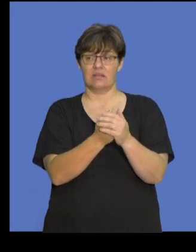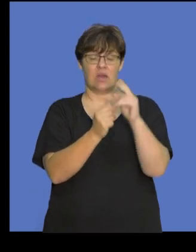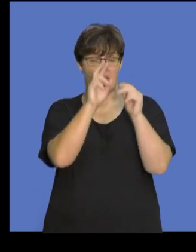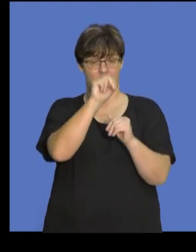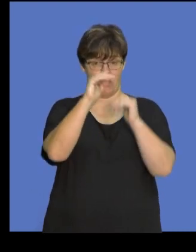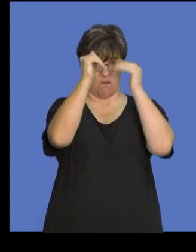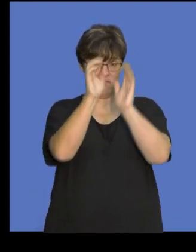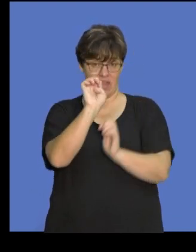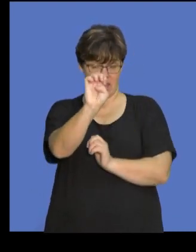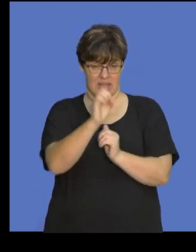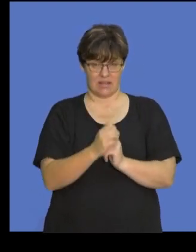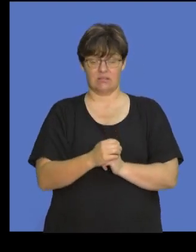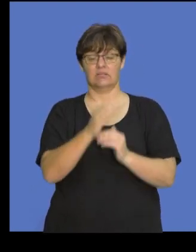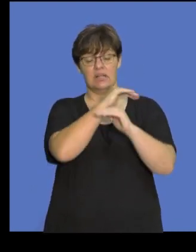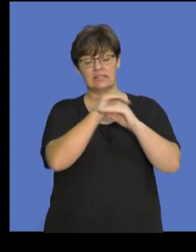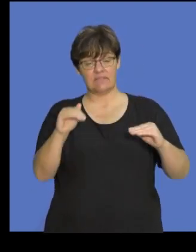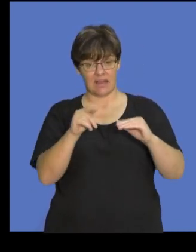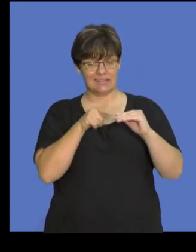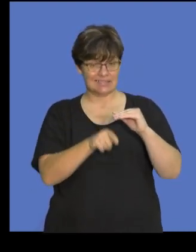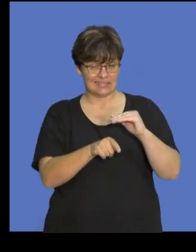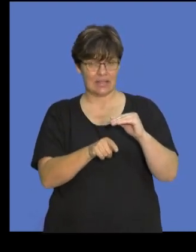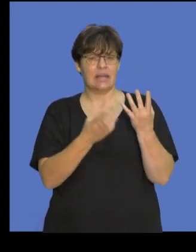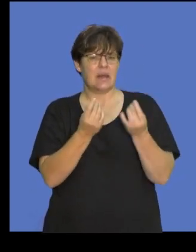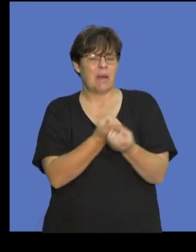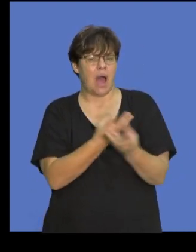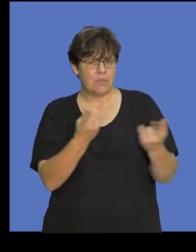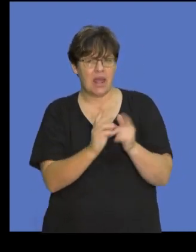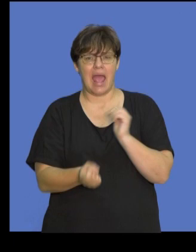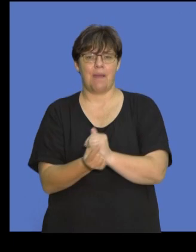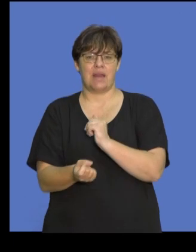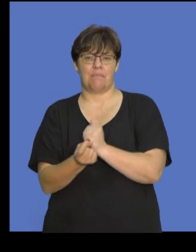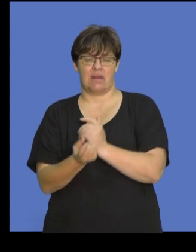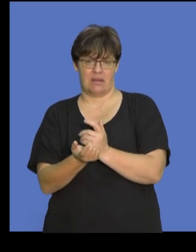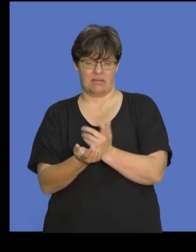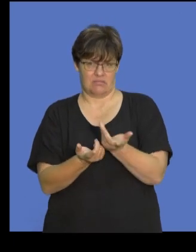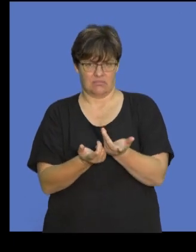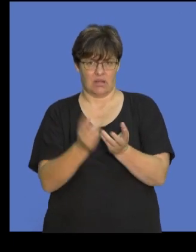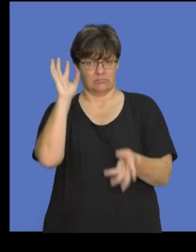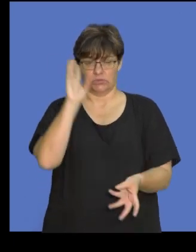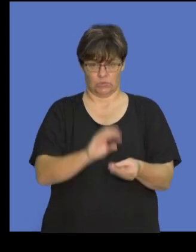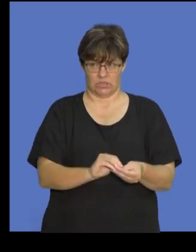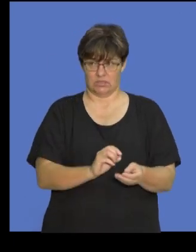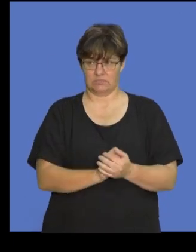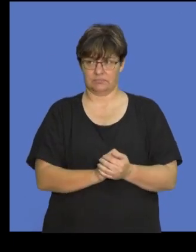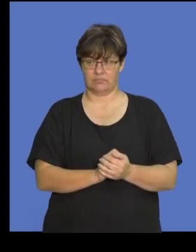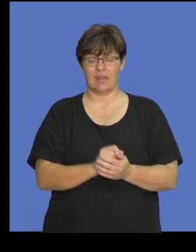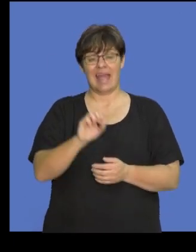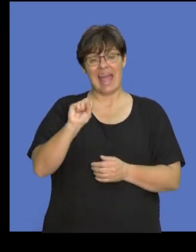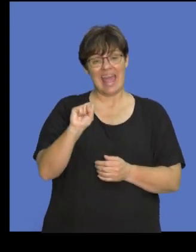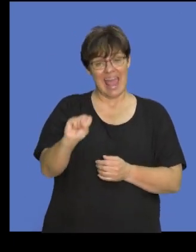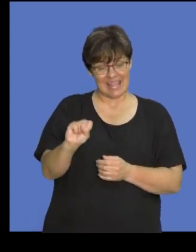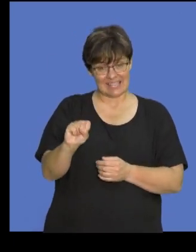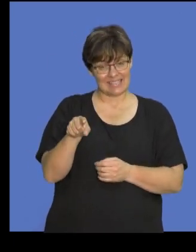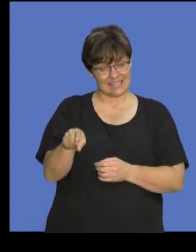by the total number of things that can happen, events in total. And I'm using S